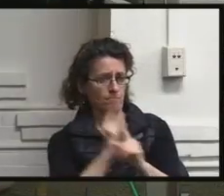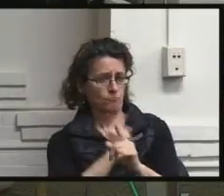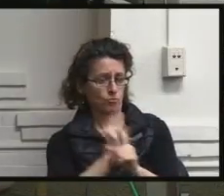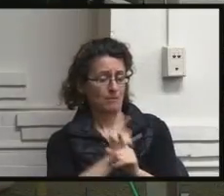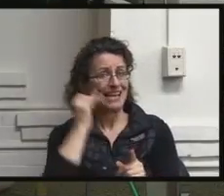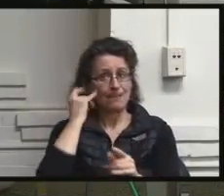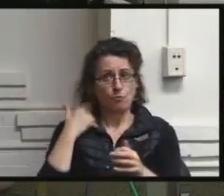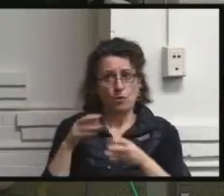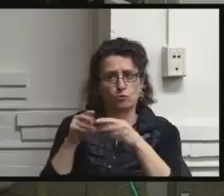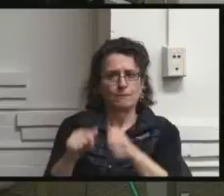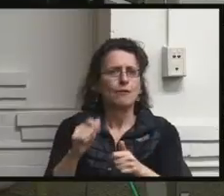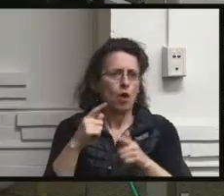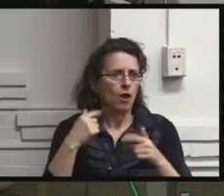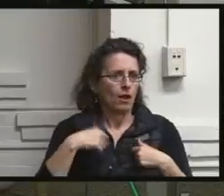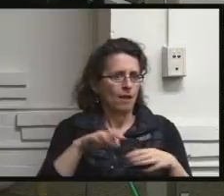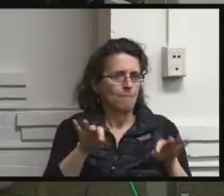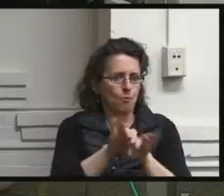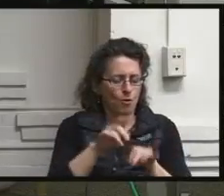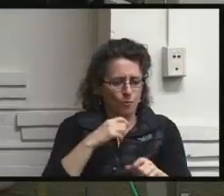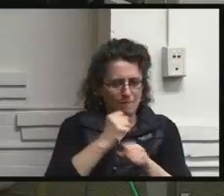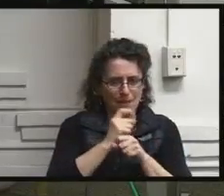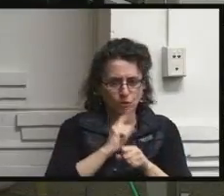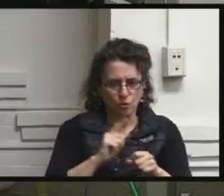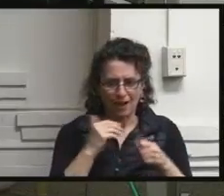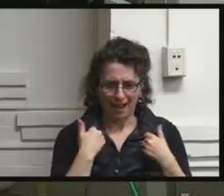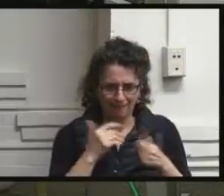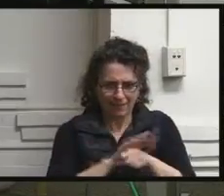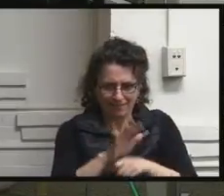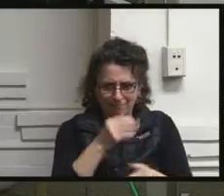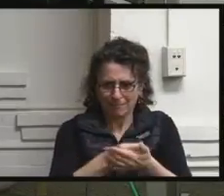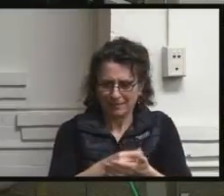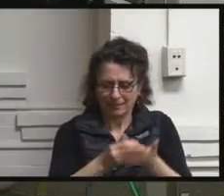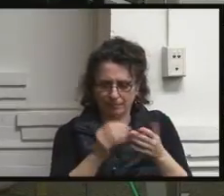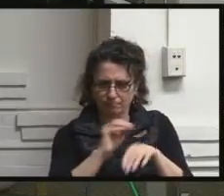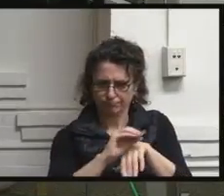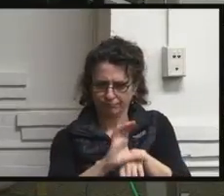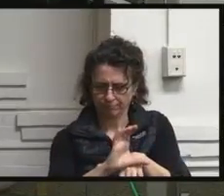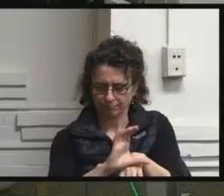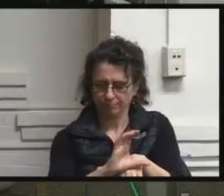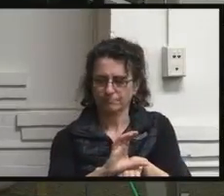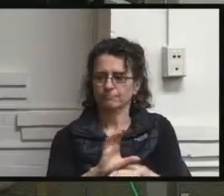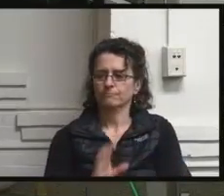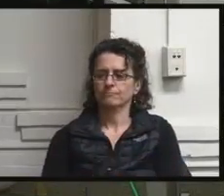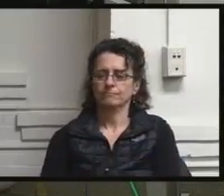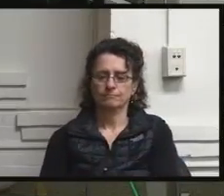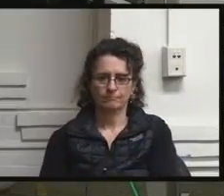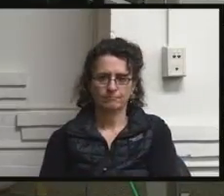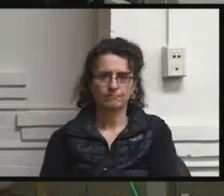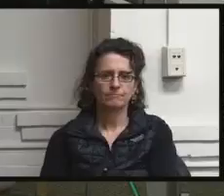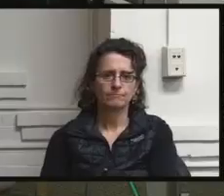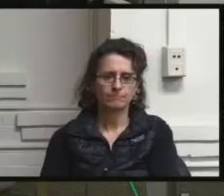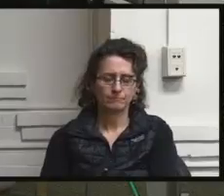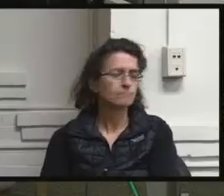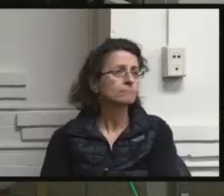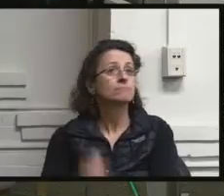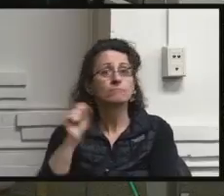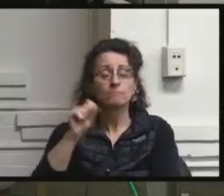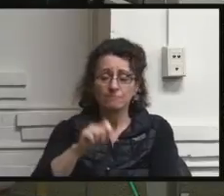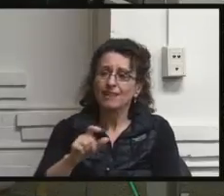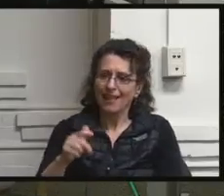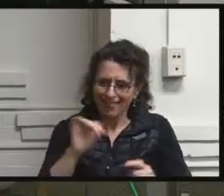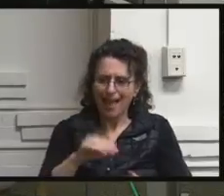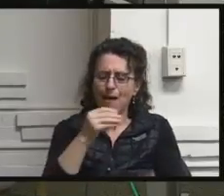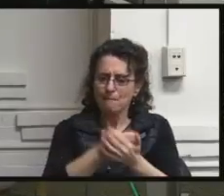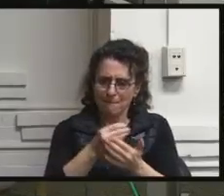it, that we wouldn't end up in a deficit. And I do feel comfortable. And some of that